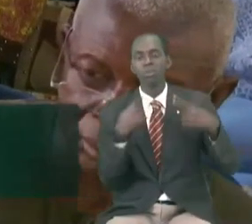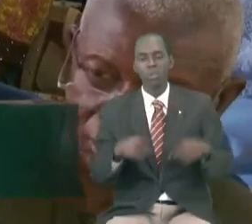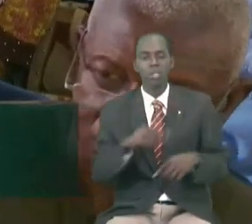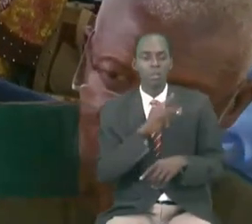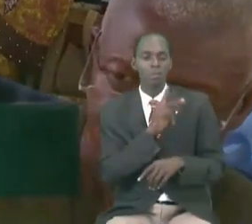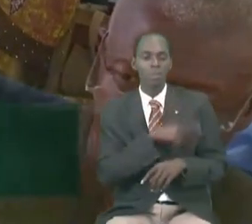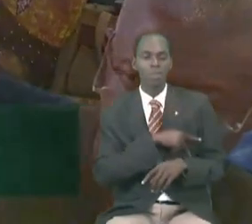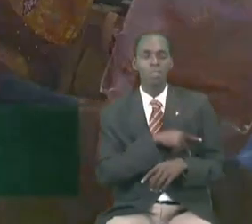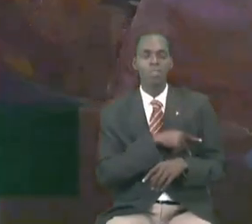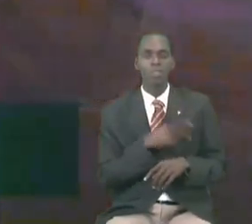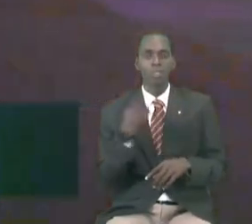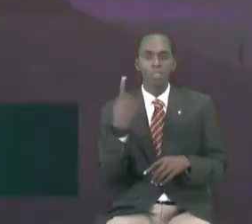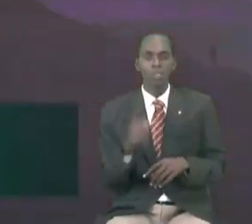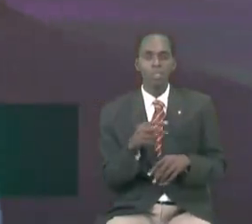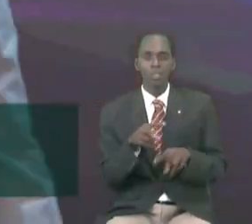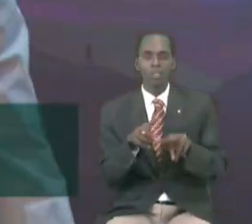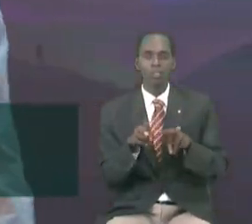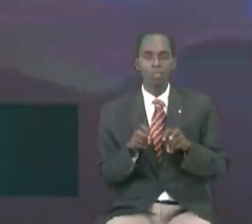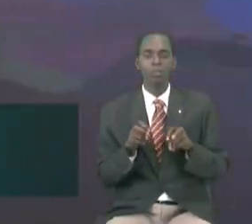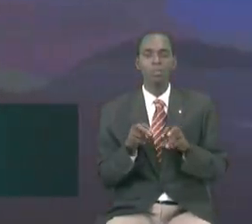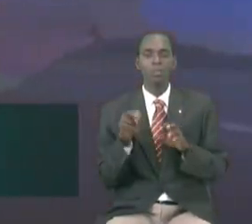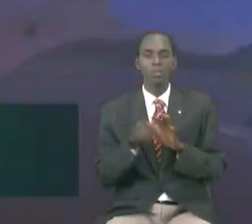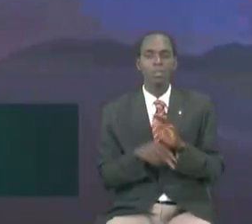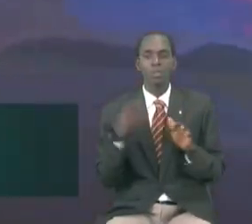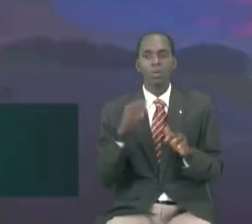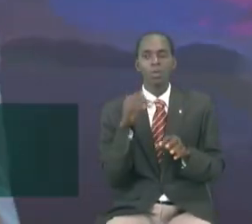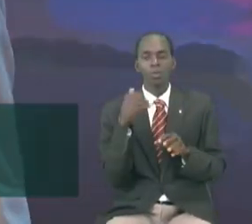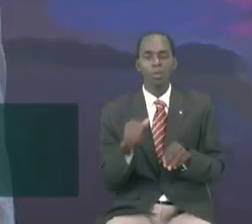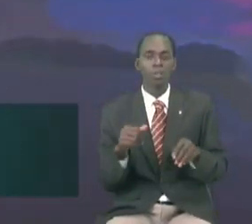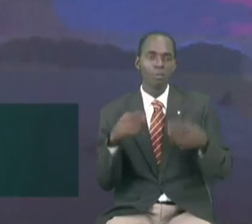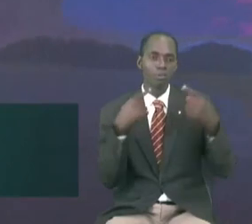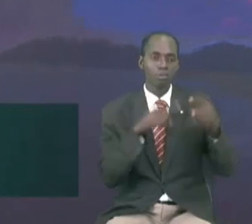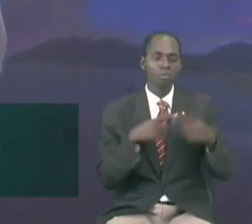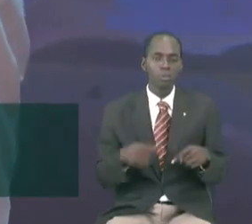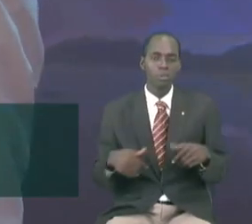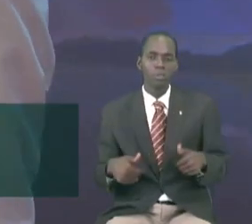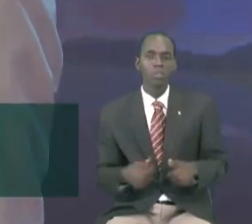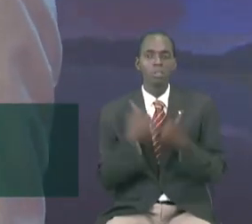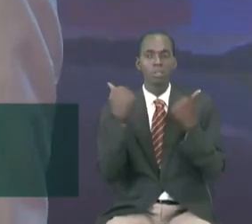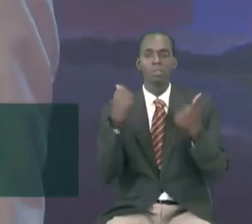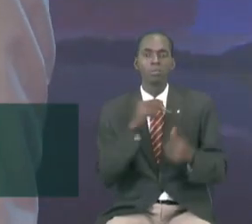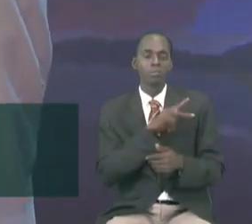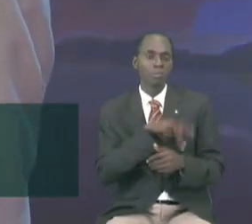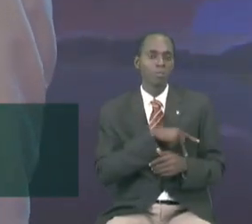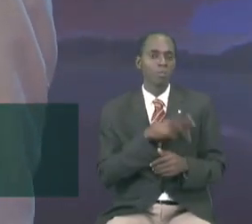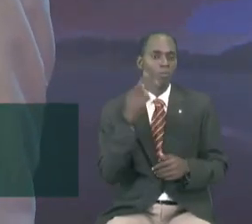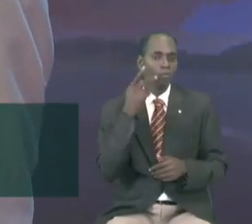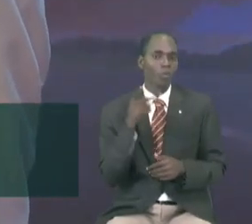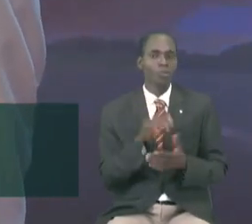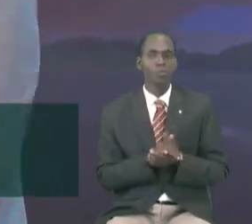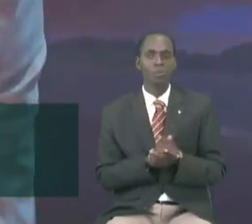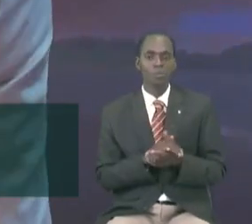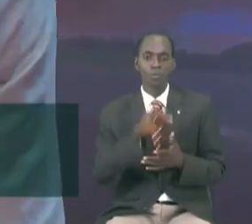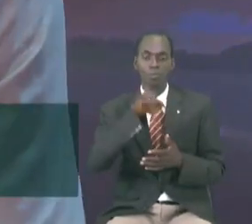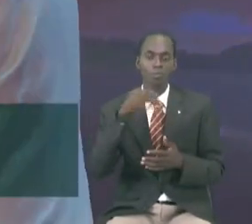Jonah, it's difficult to find any prophet that protests against